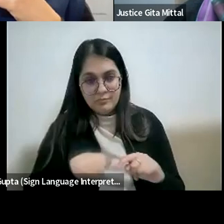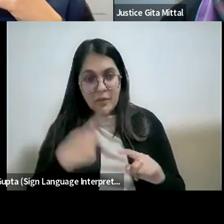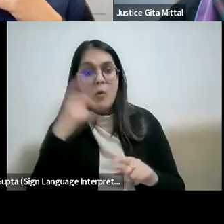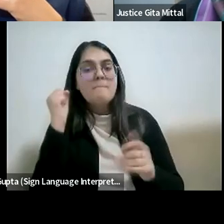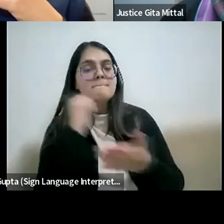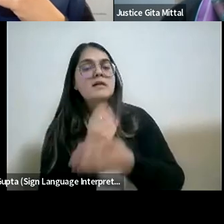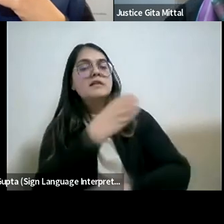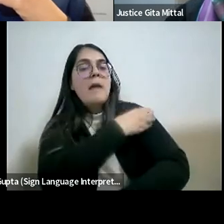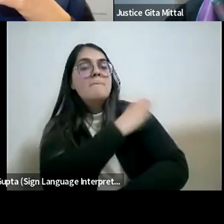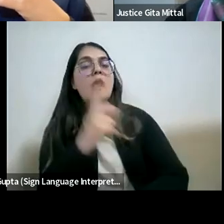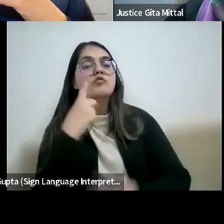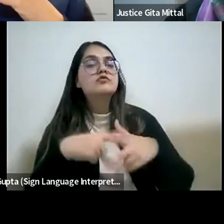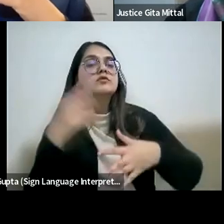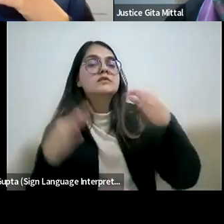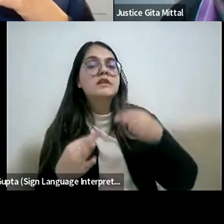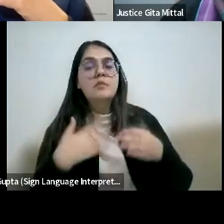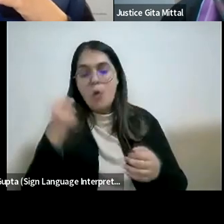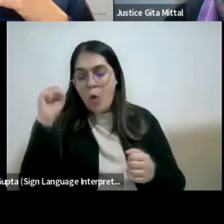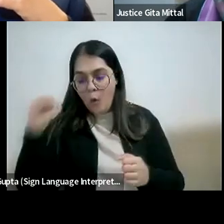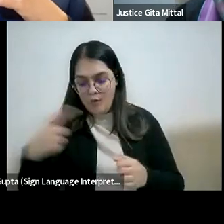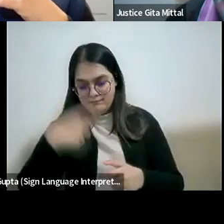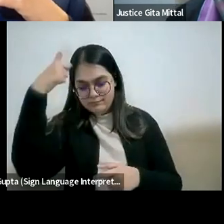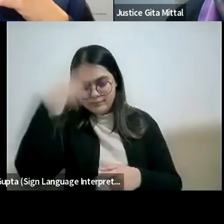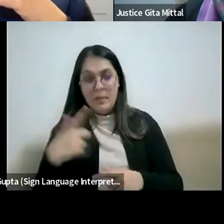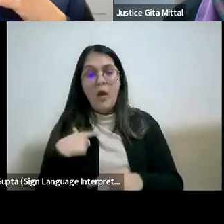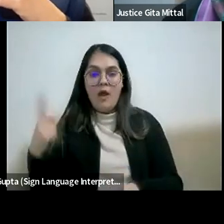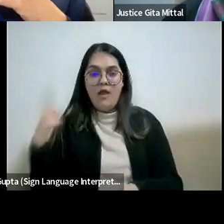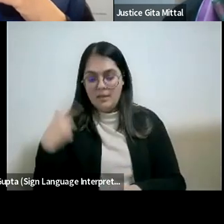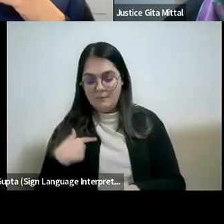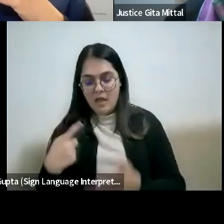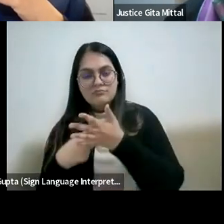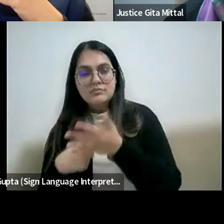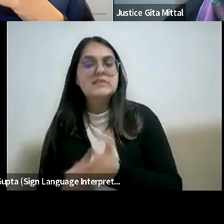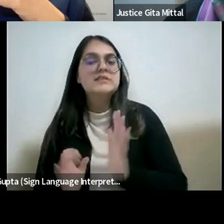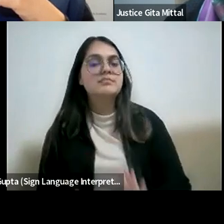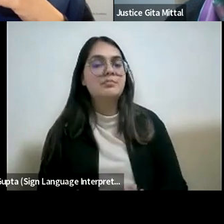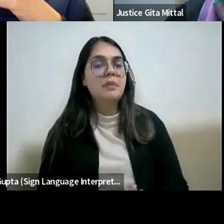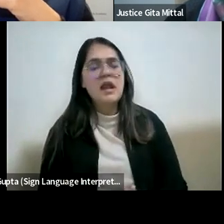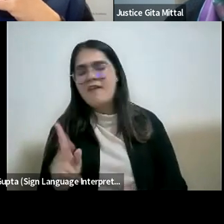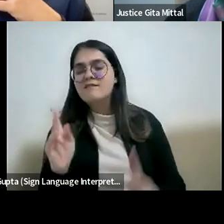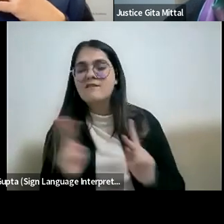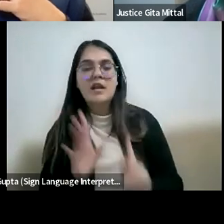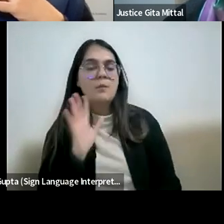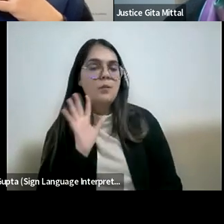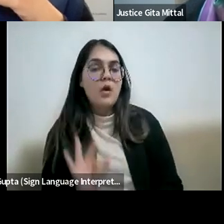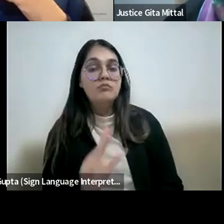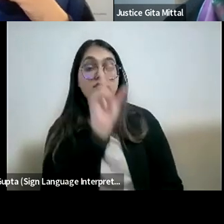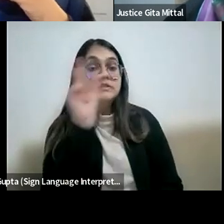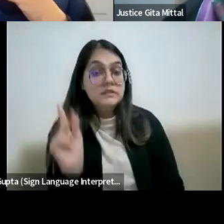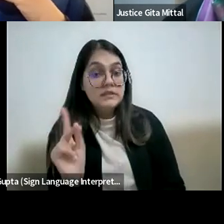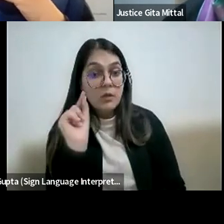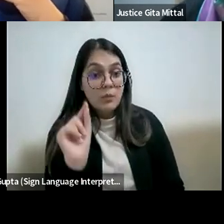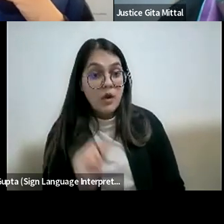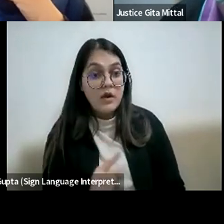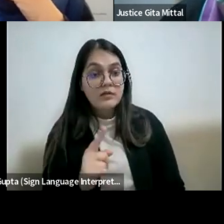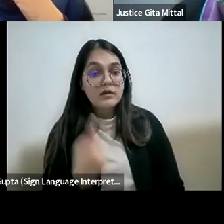these judges to have respect in their positions and the work that they're doing. That is extremely important. The second thing, linkage